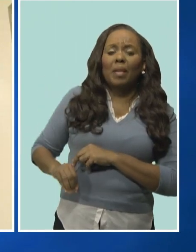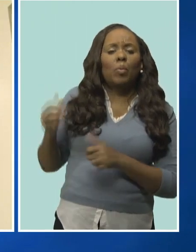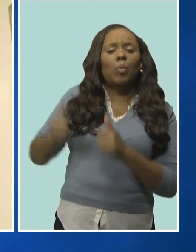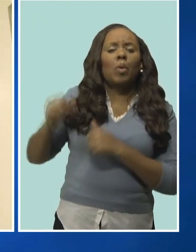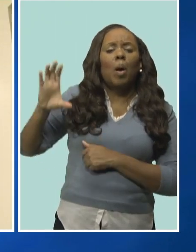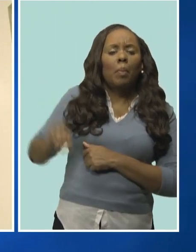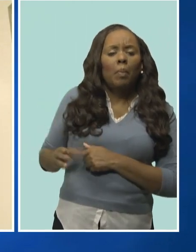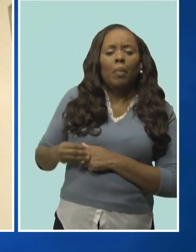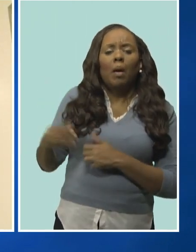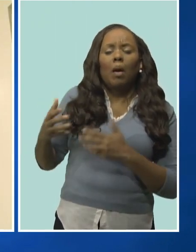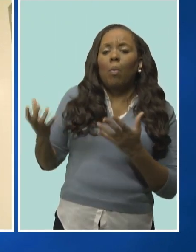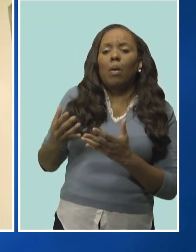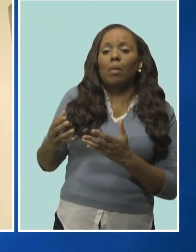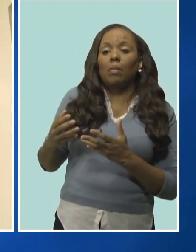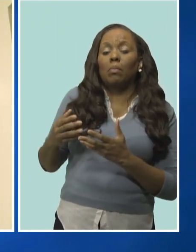of tax they are paying.